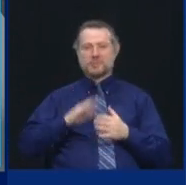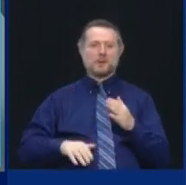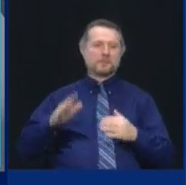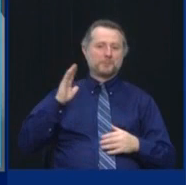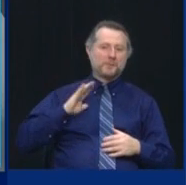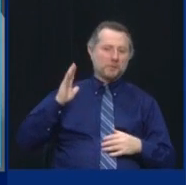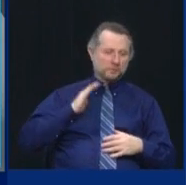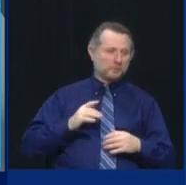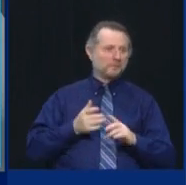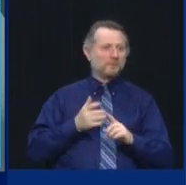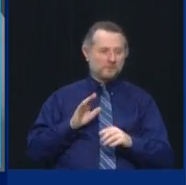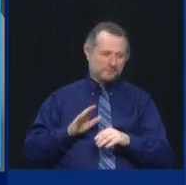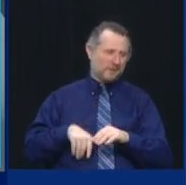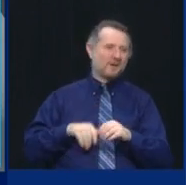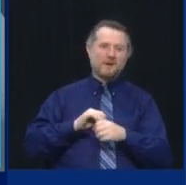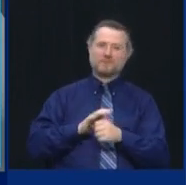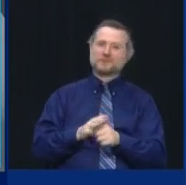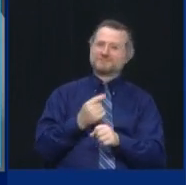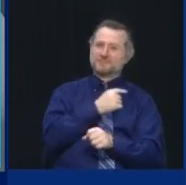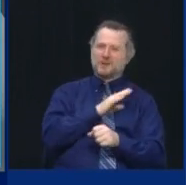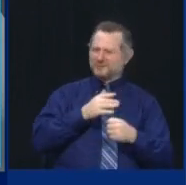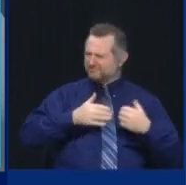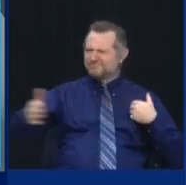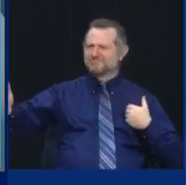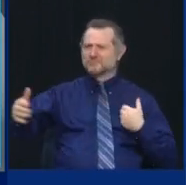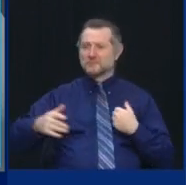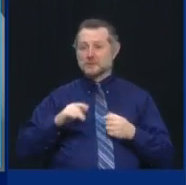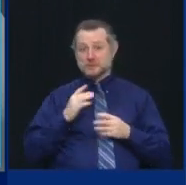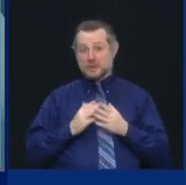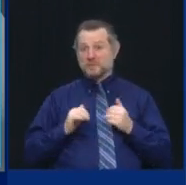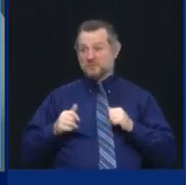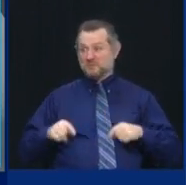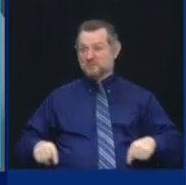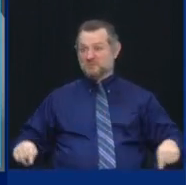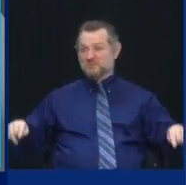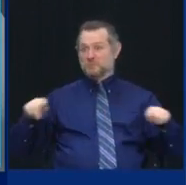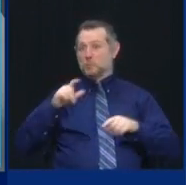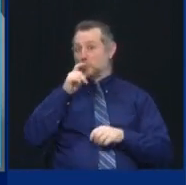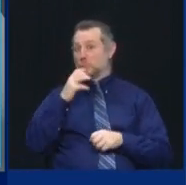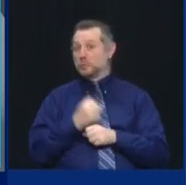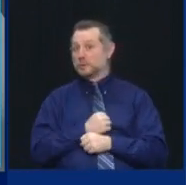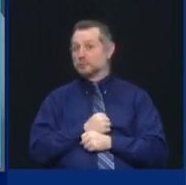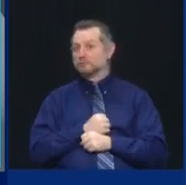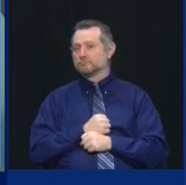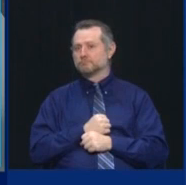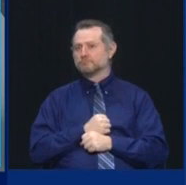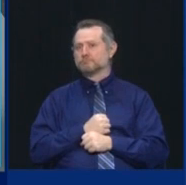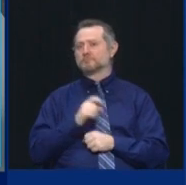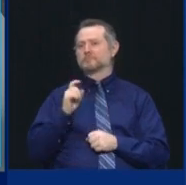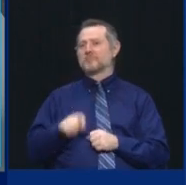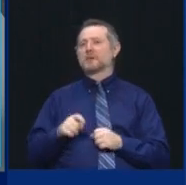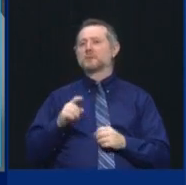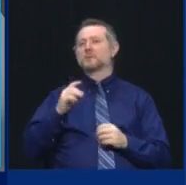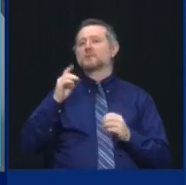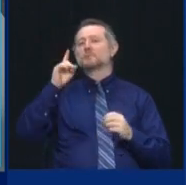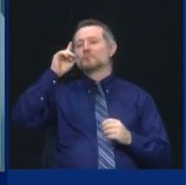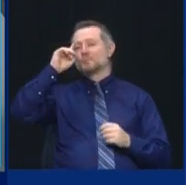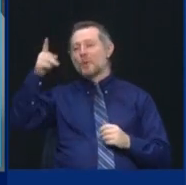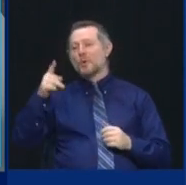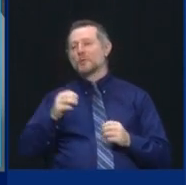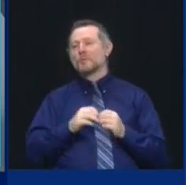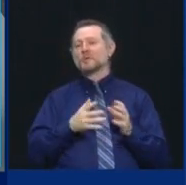Who wins that competition? Who's ever smarter, faster, and more